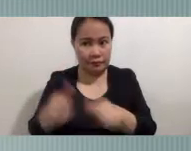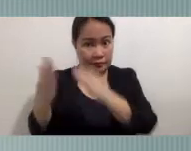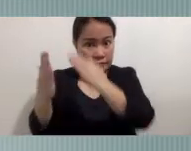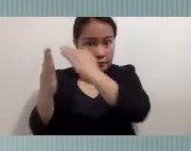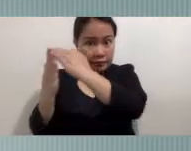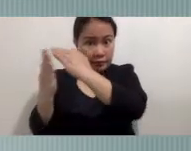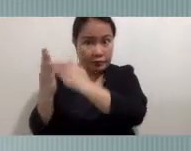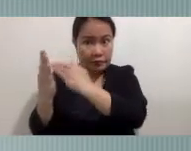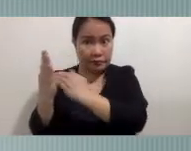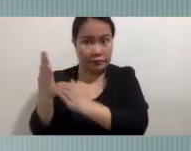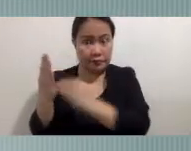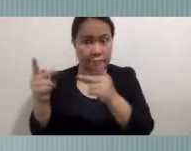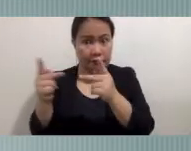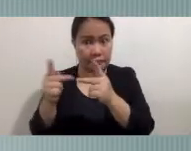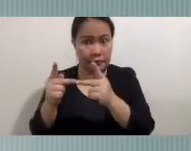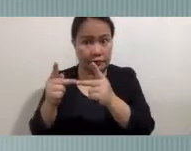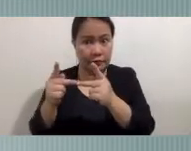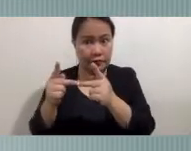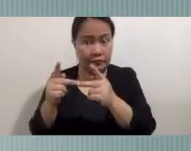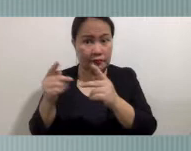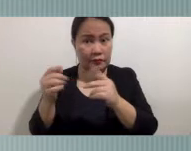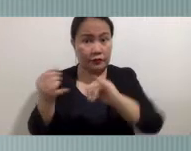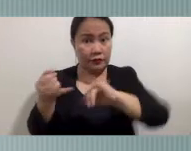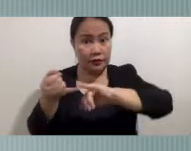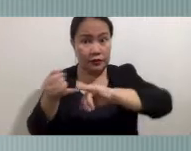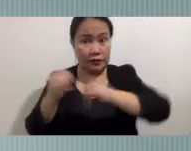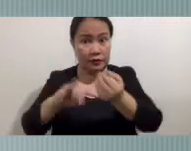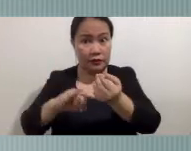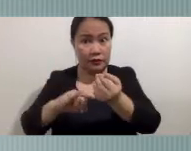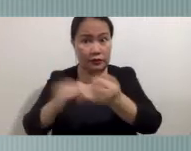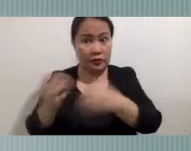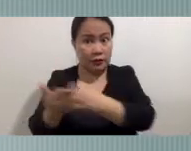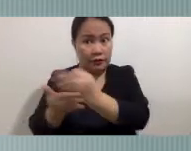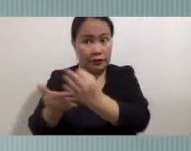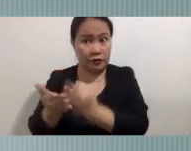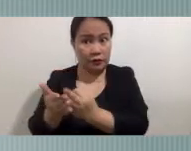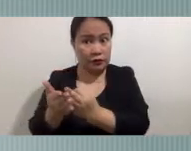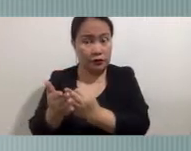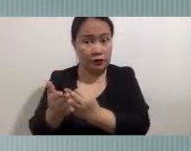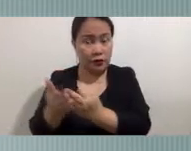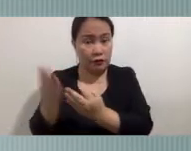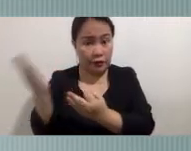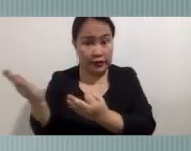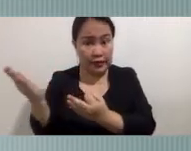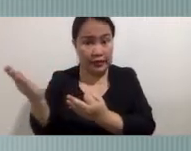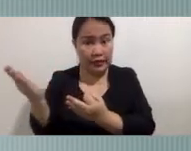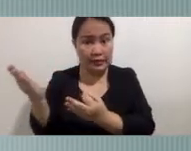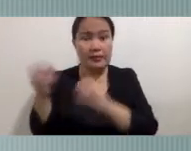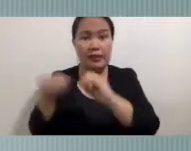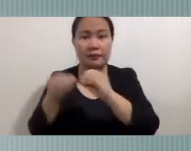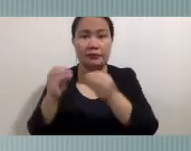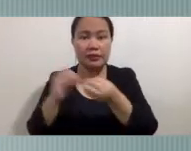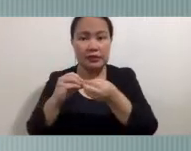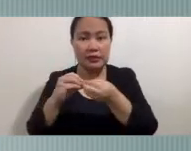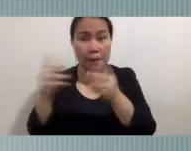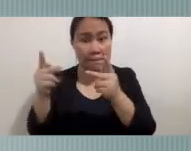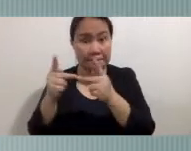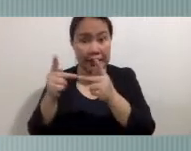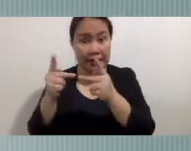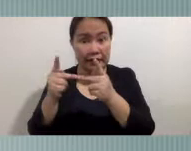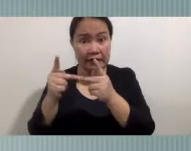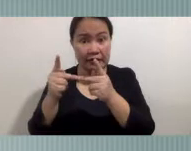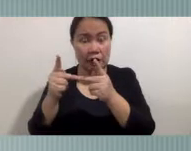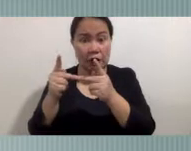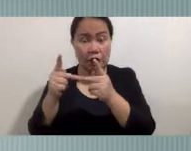pairs of integers or factors of the following numbers. So, ibigay natin lahat ng possible pairs